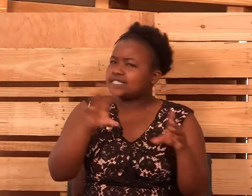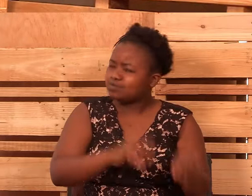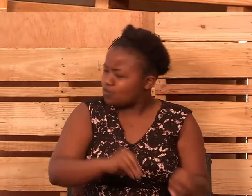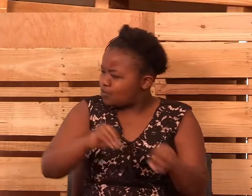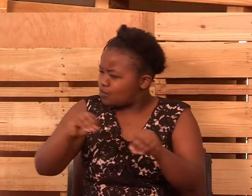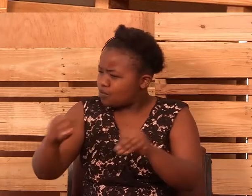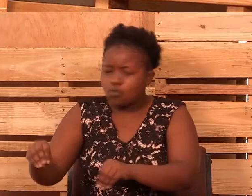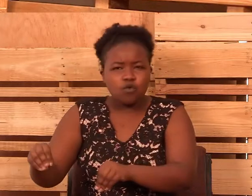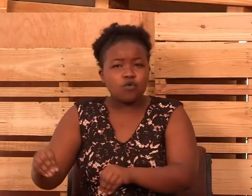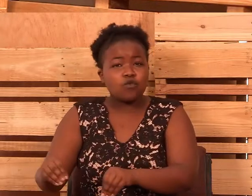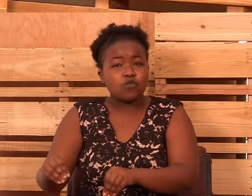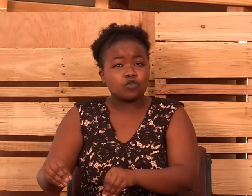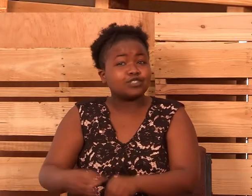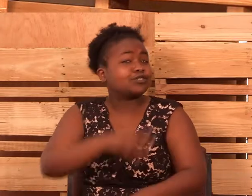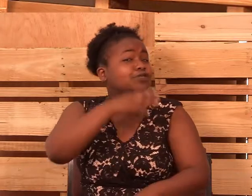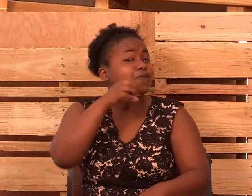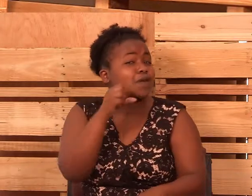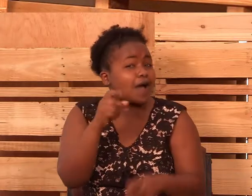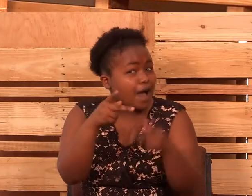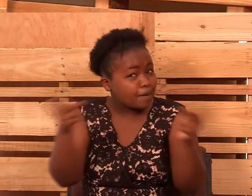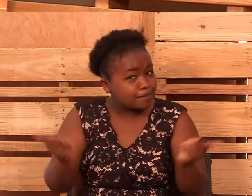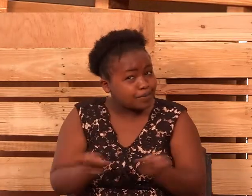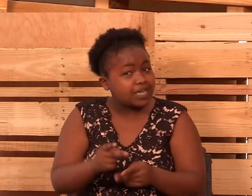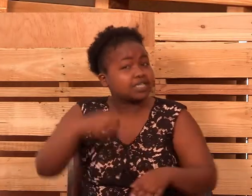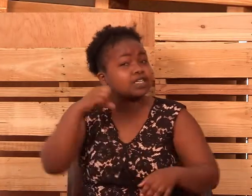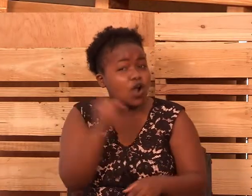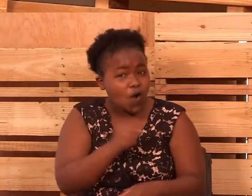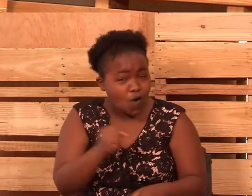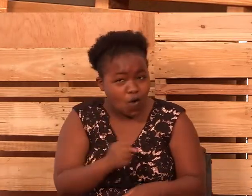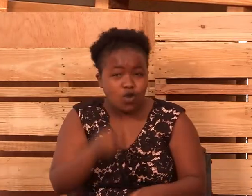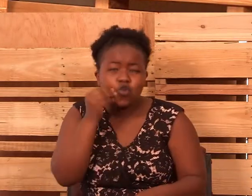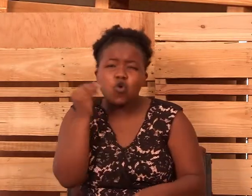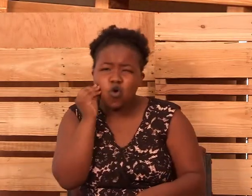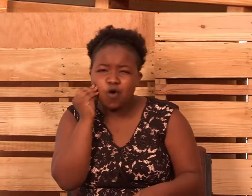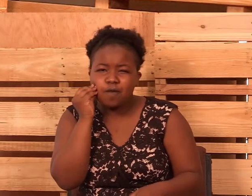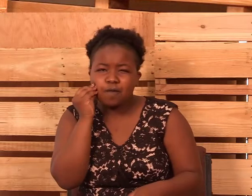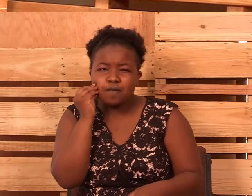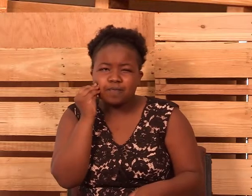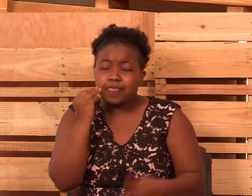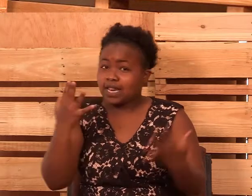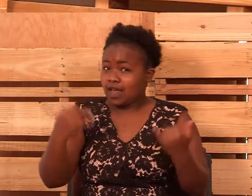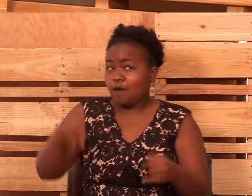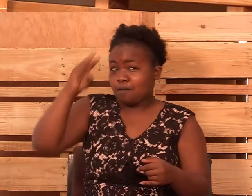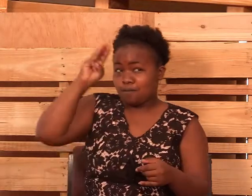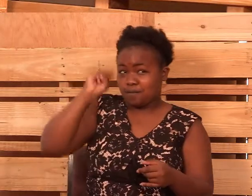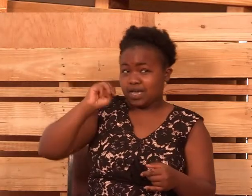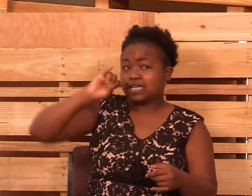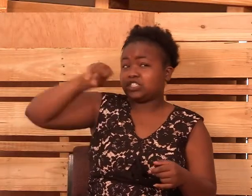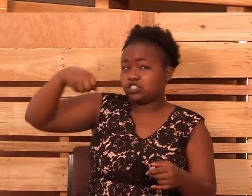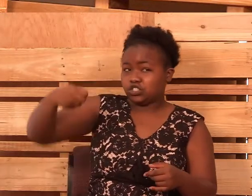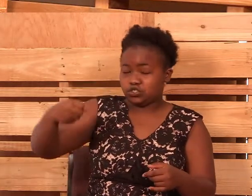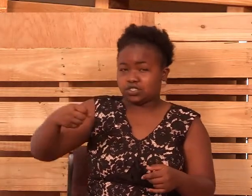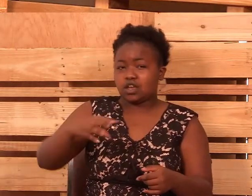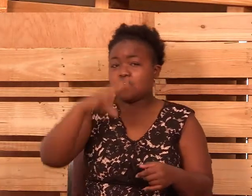their oshago, where they came from. And so Mary and Joseph came from a